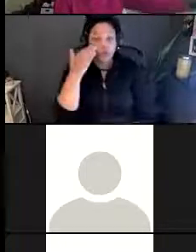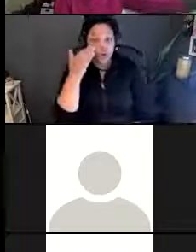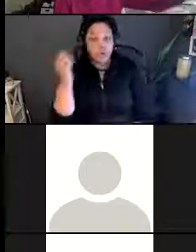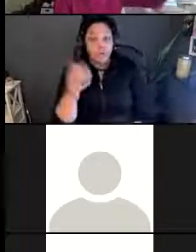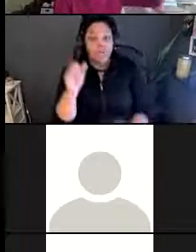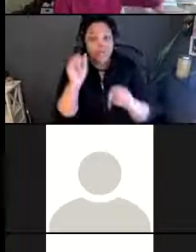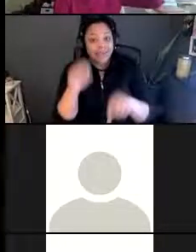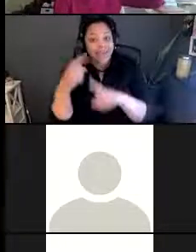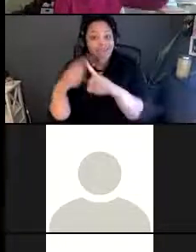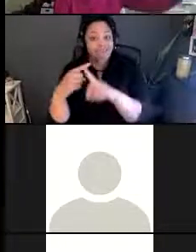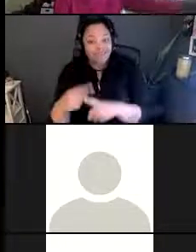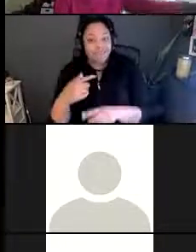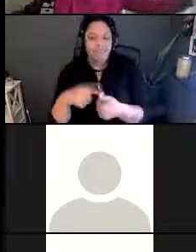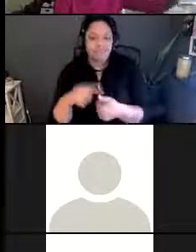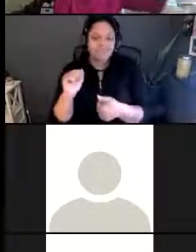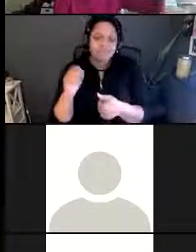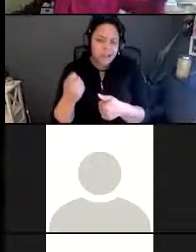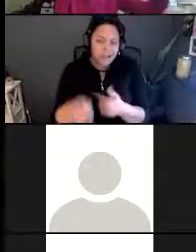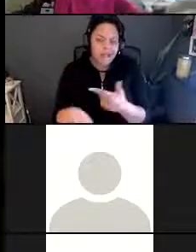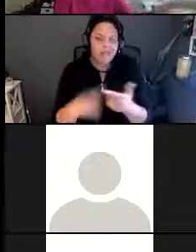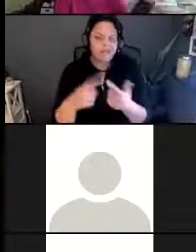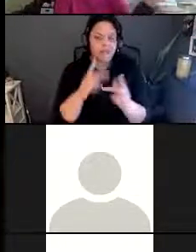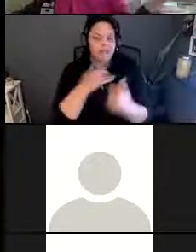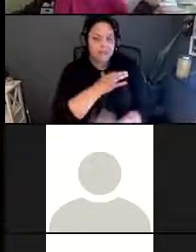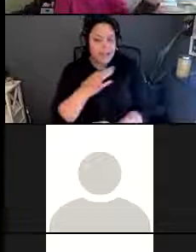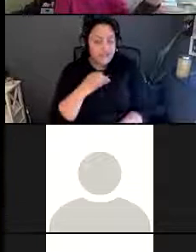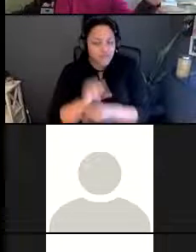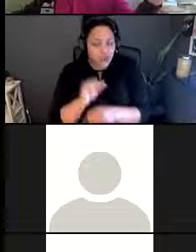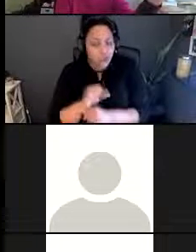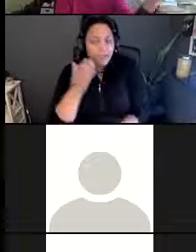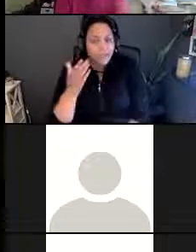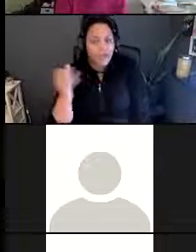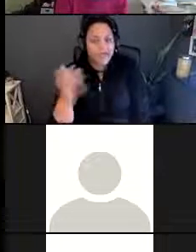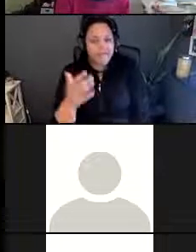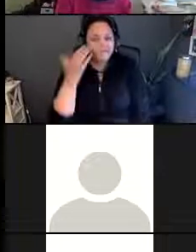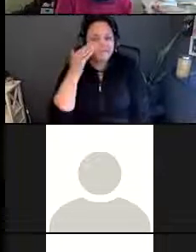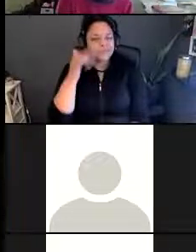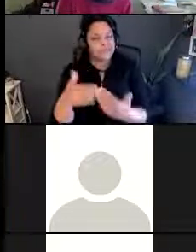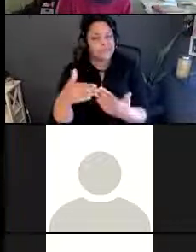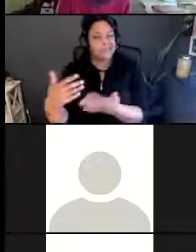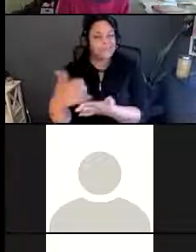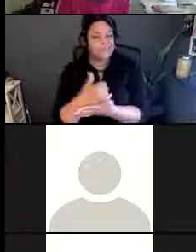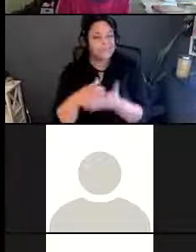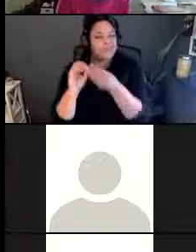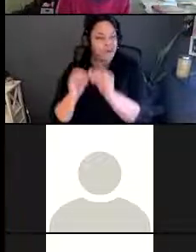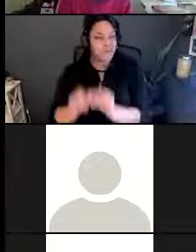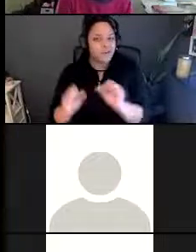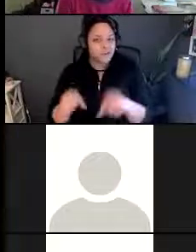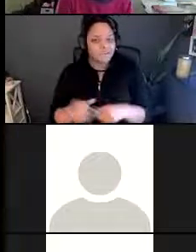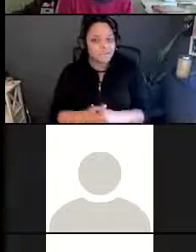many taxes, how many people are employed. That's easy data to gather.